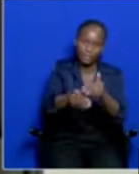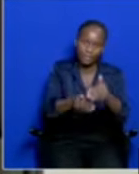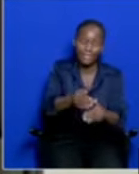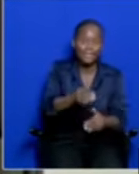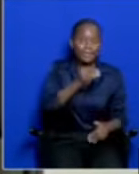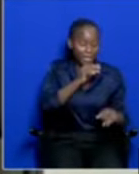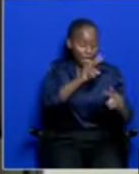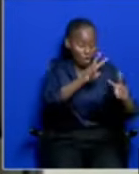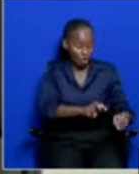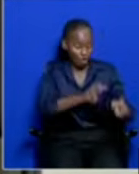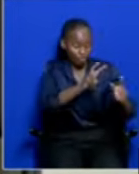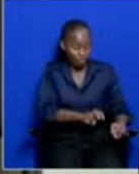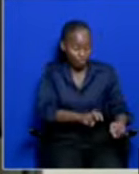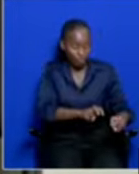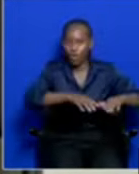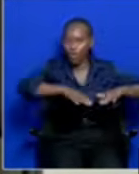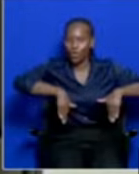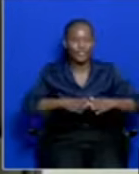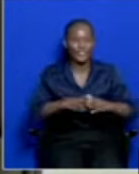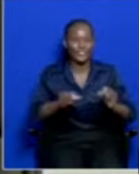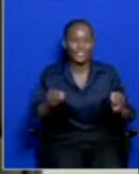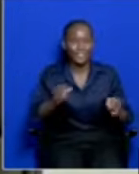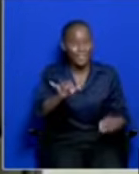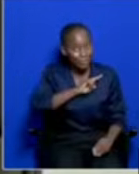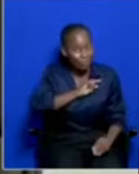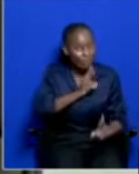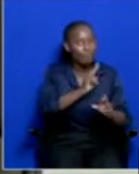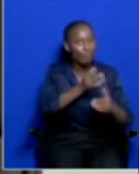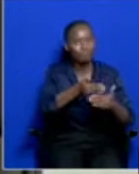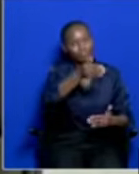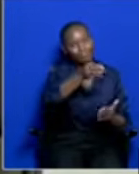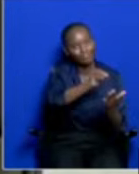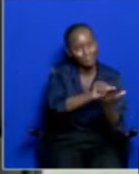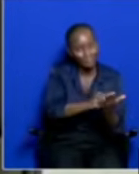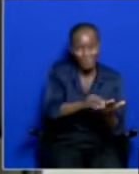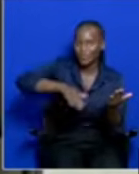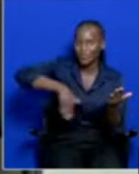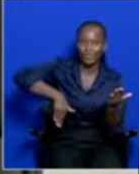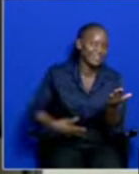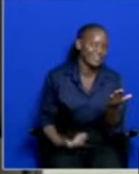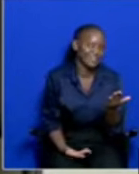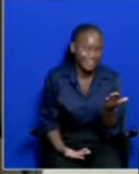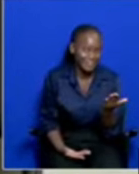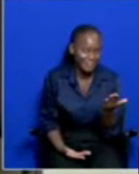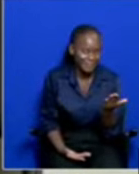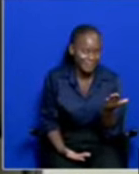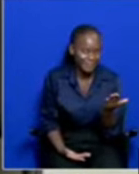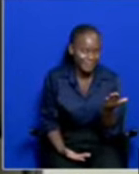finalized. That is why the report is not yet out.